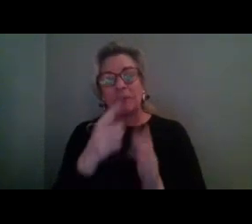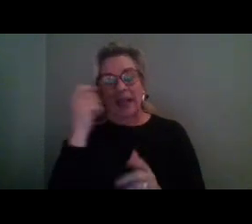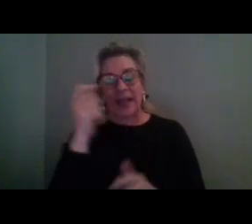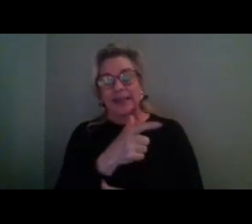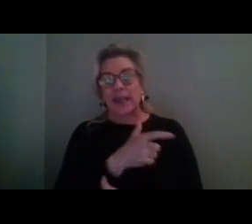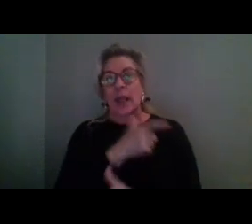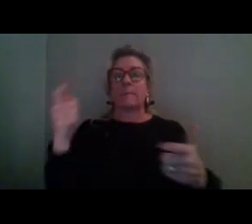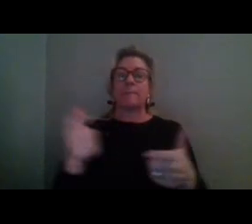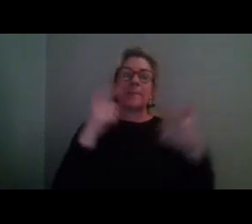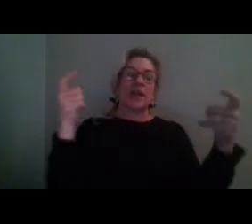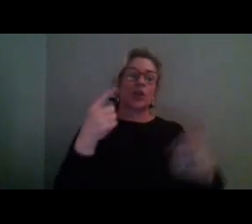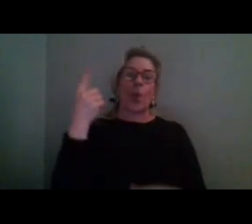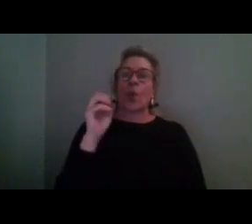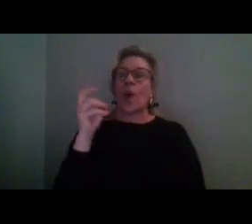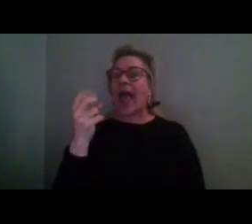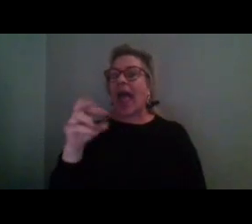ever